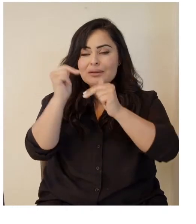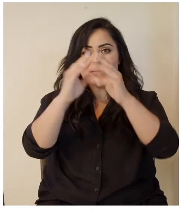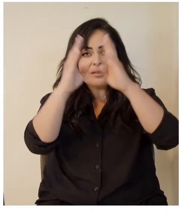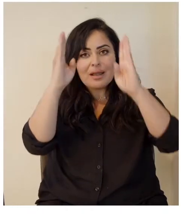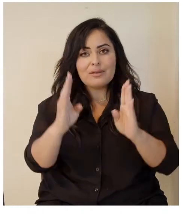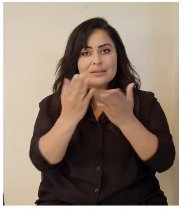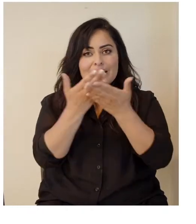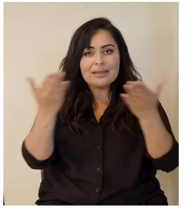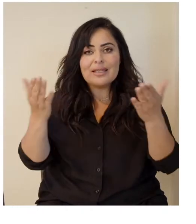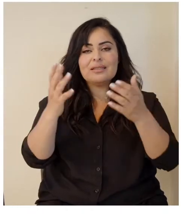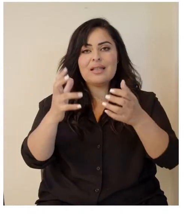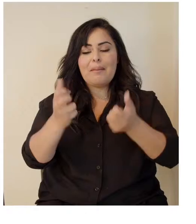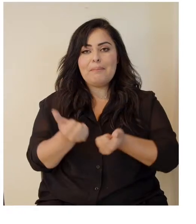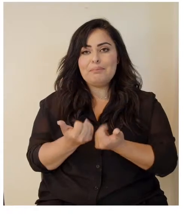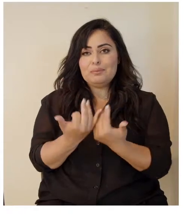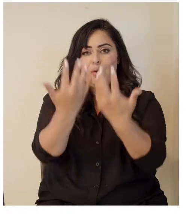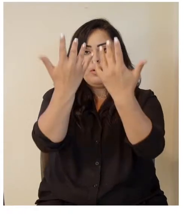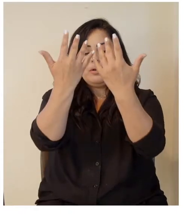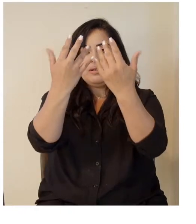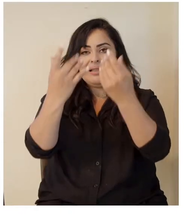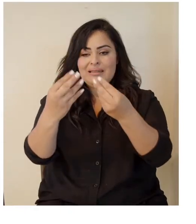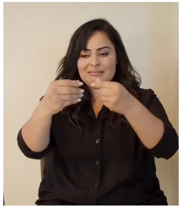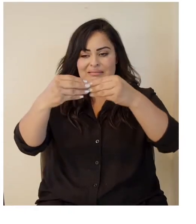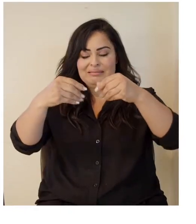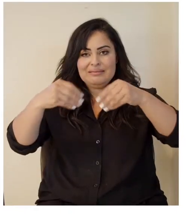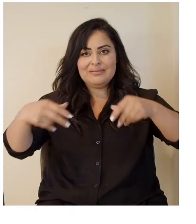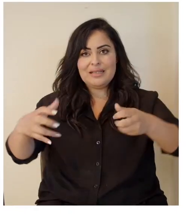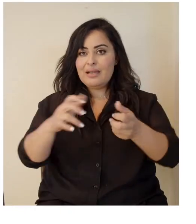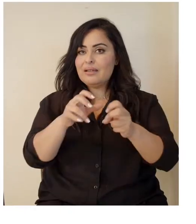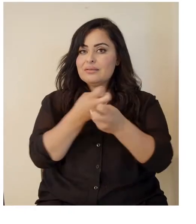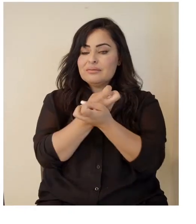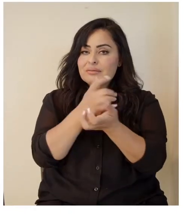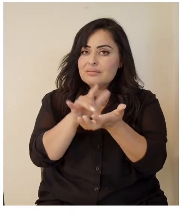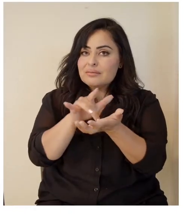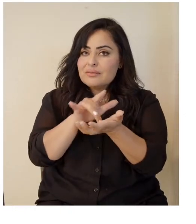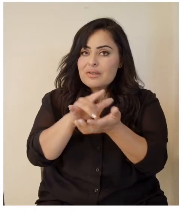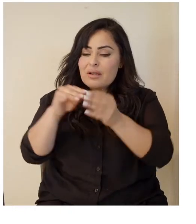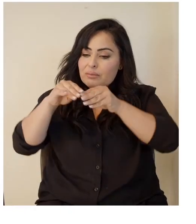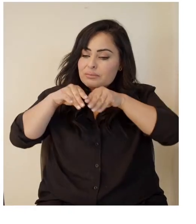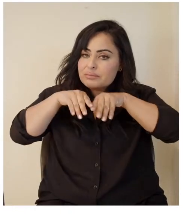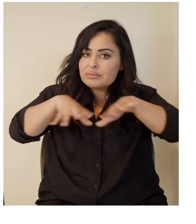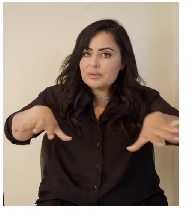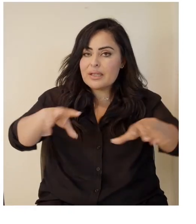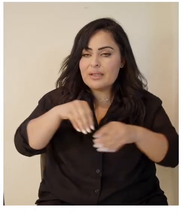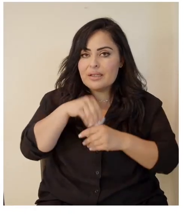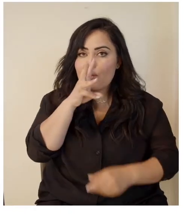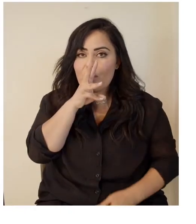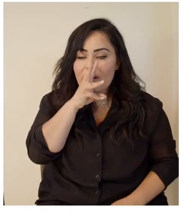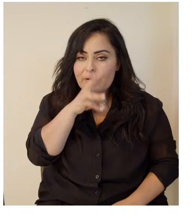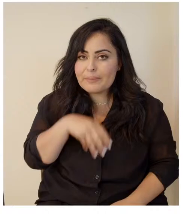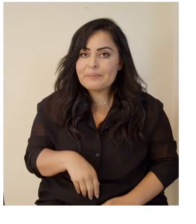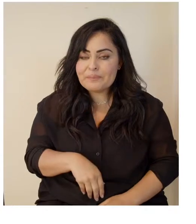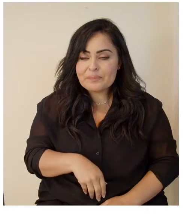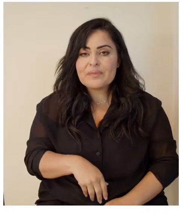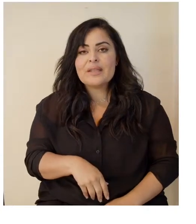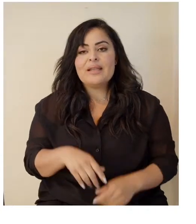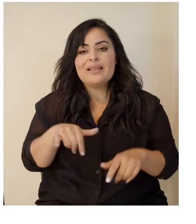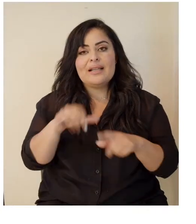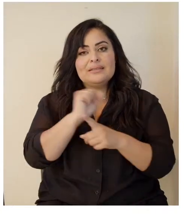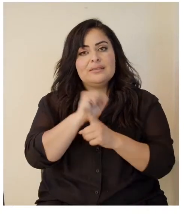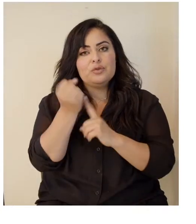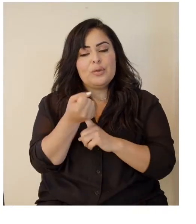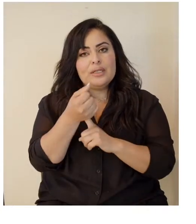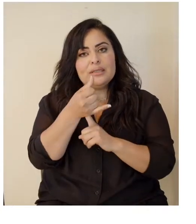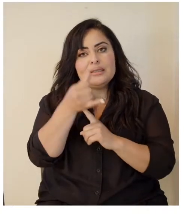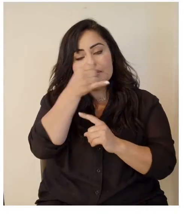that we've seen that get into the water supply. These contaminants can come from the structure and materials that were burned in the fire, and in this